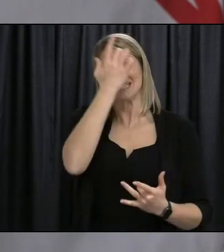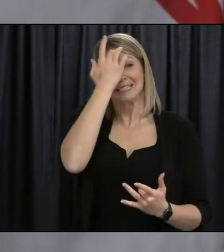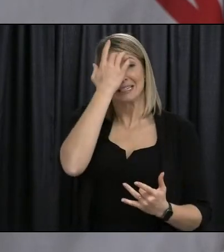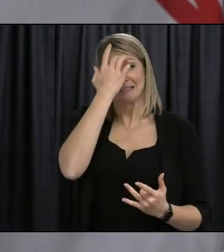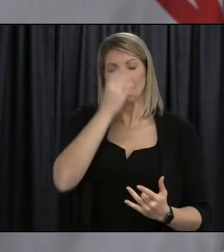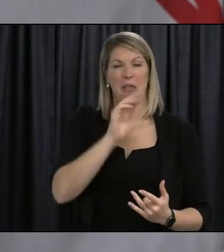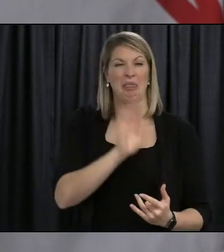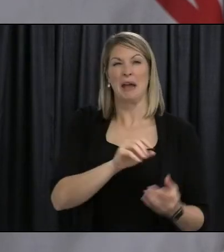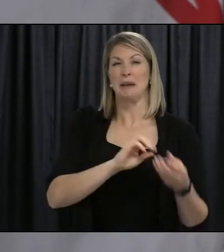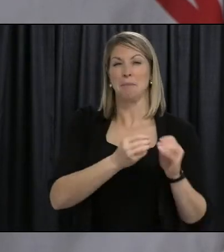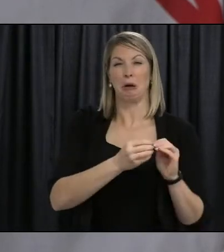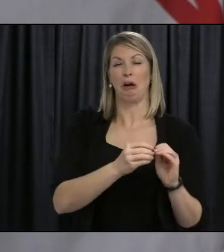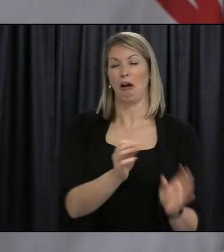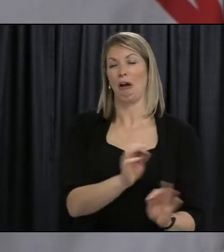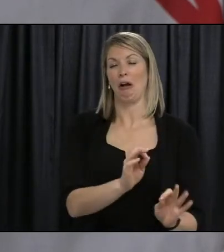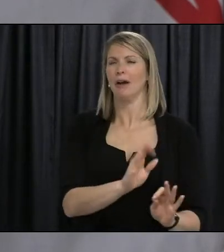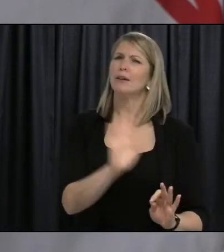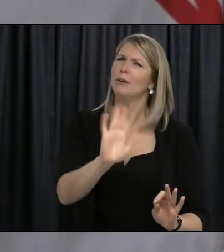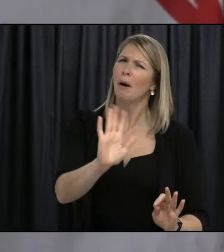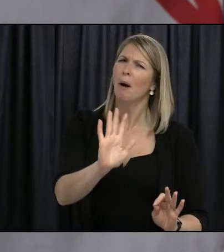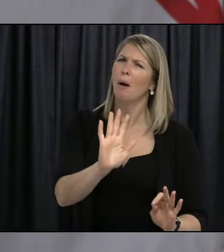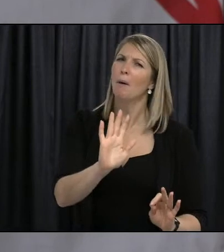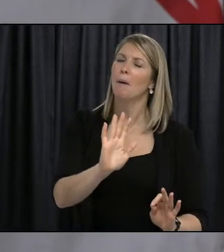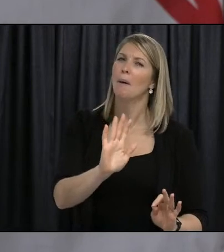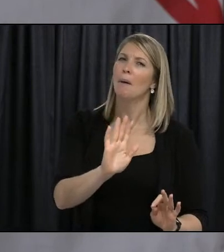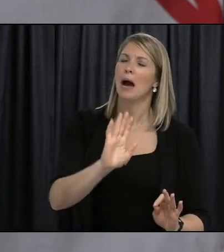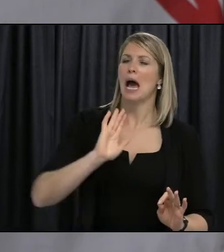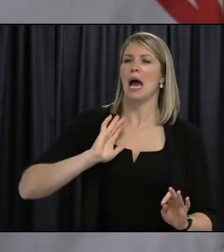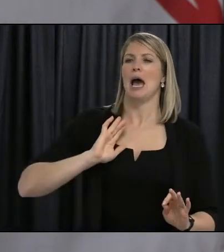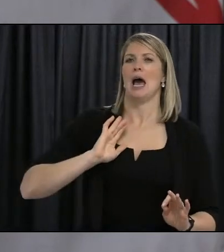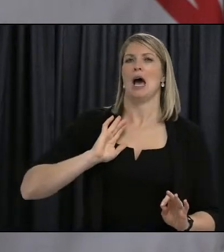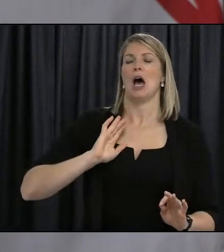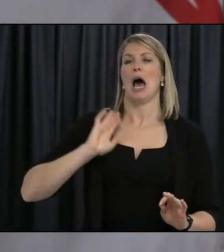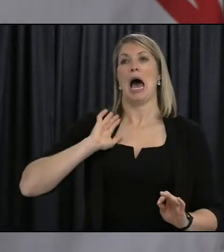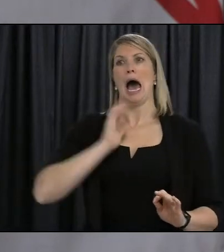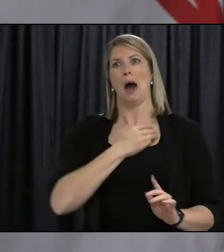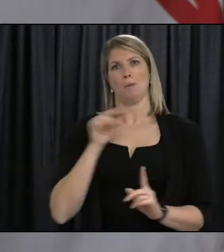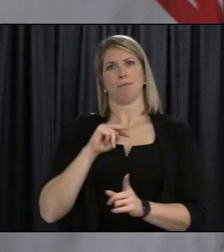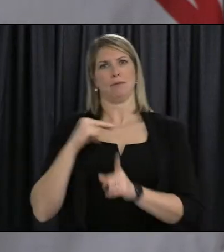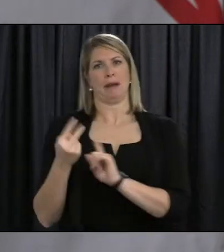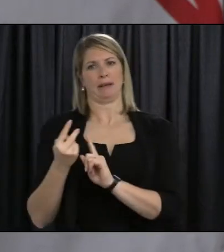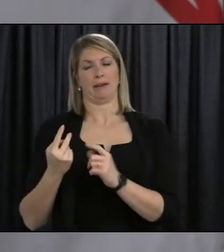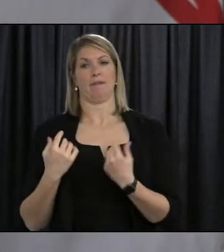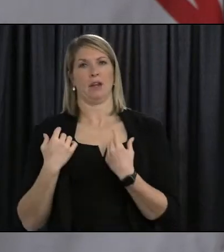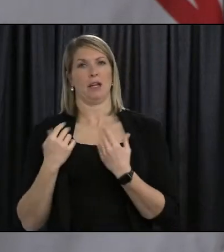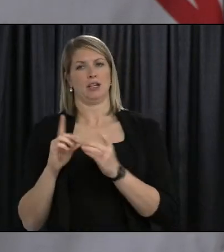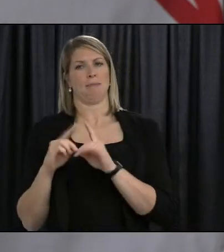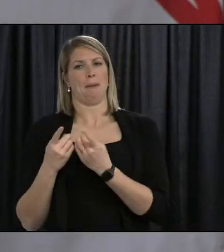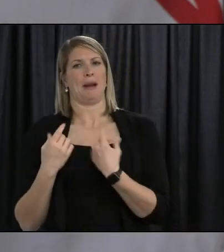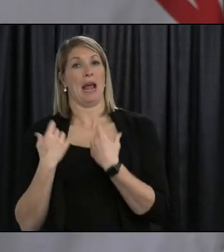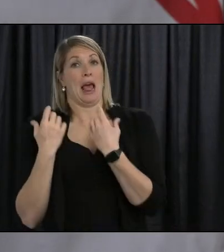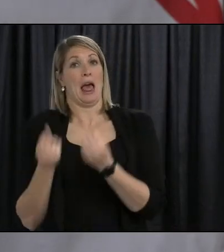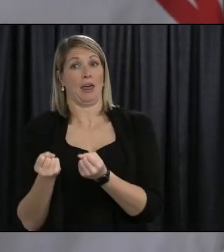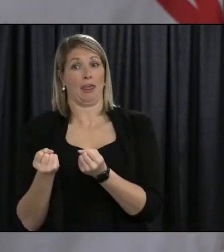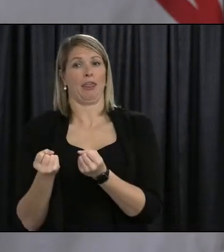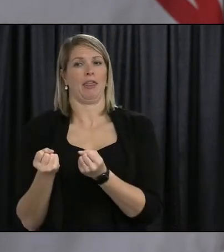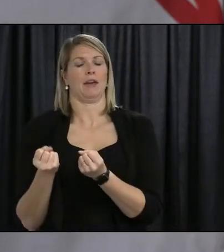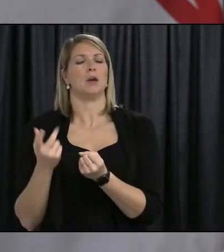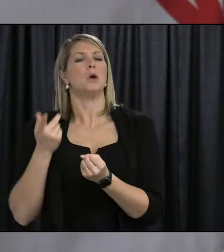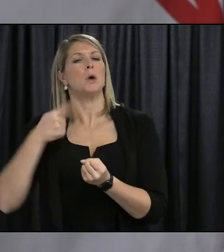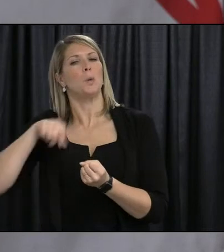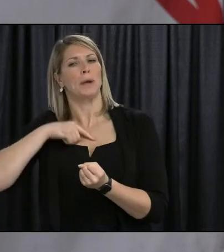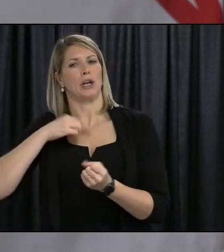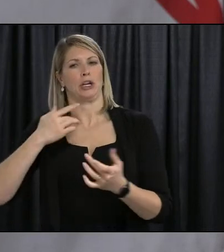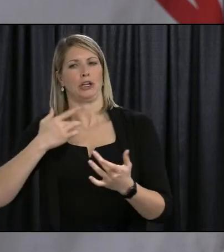know. It's just from our point of view, from our response, active cases are not really what we would be looking at from a public health point of